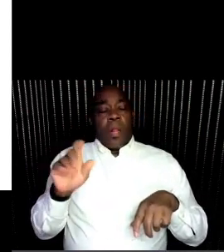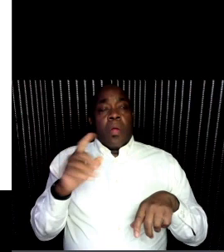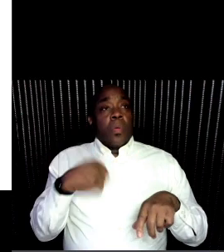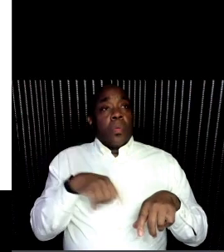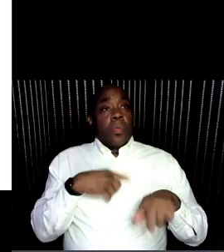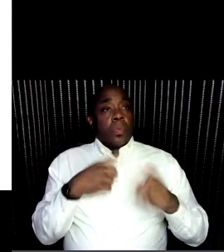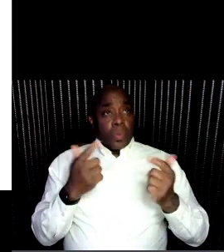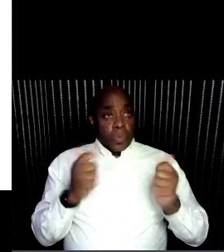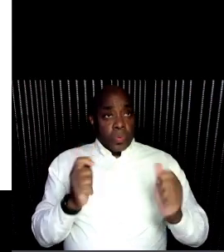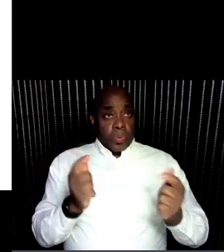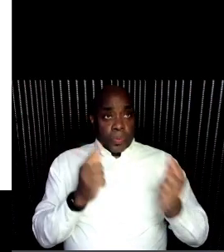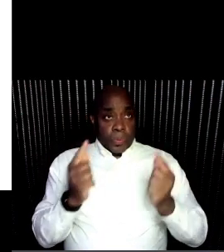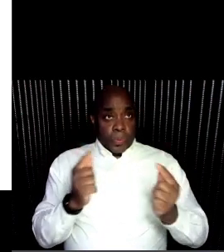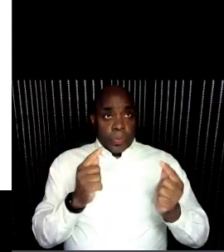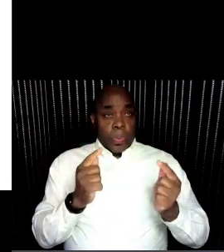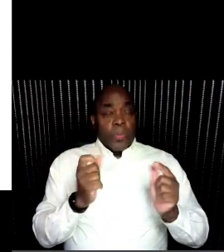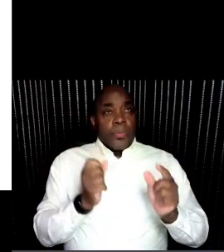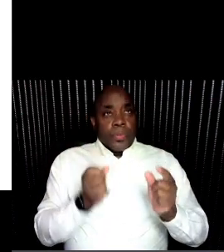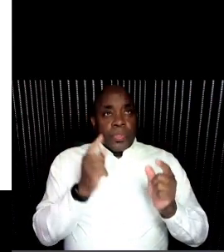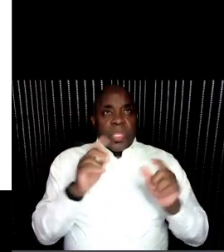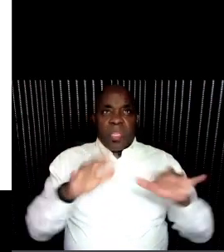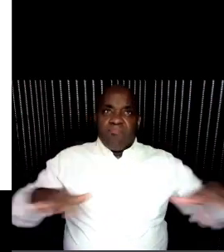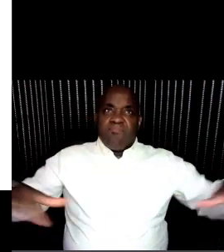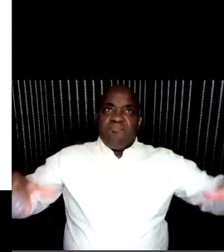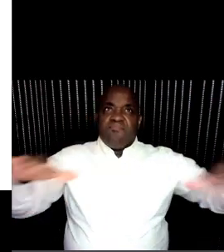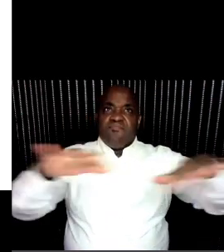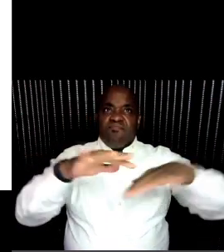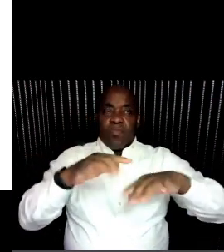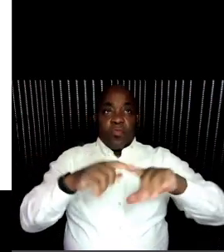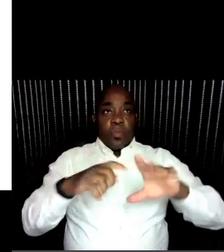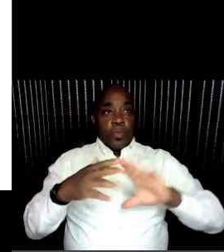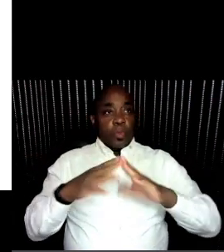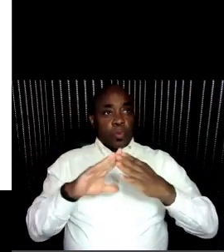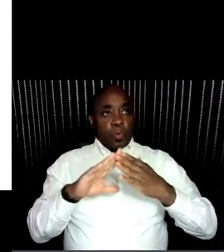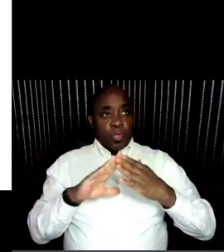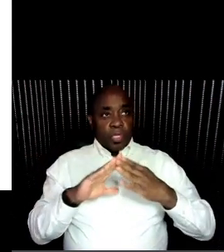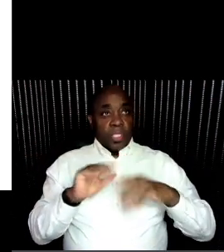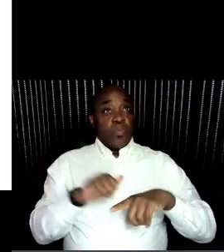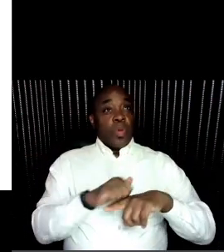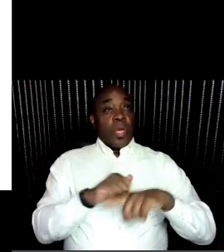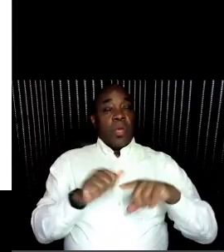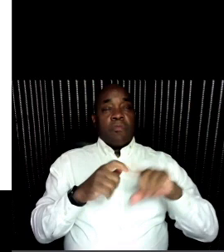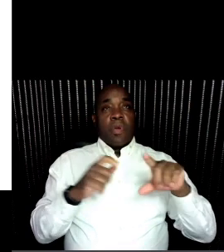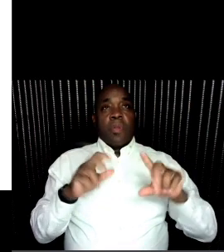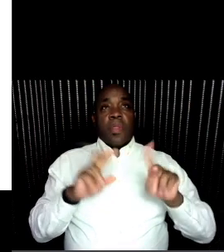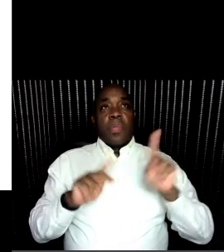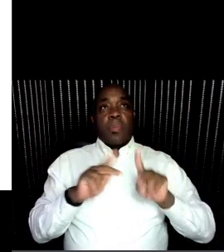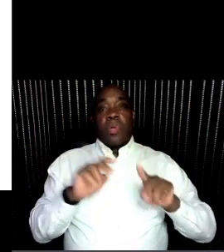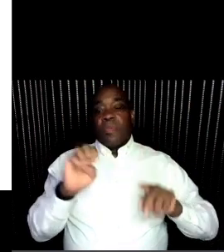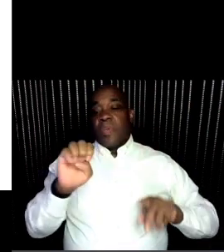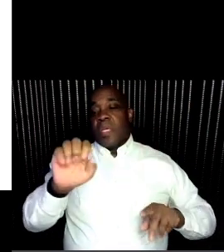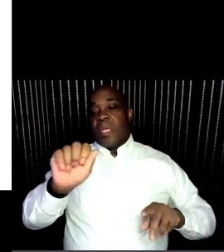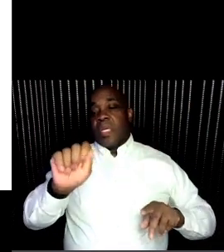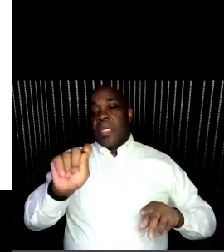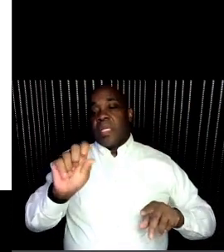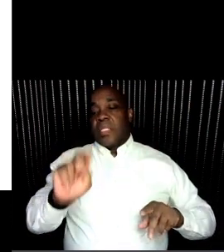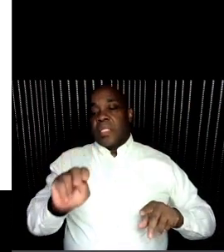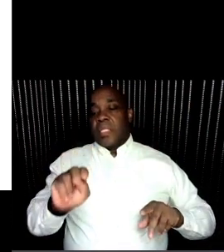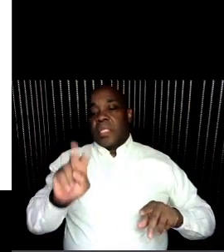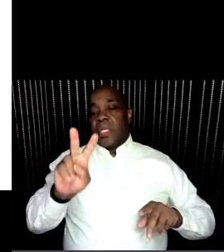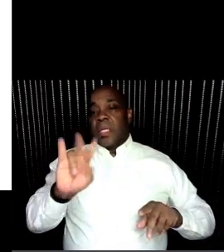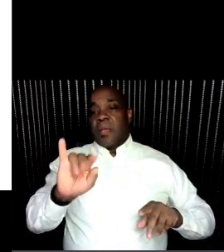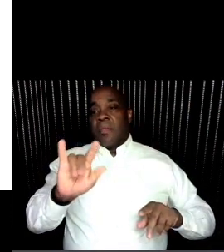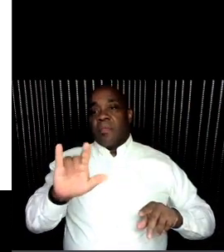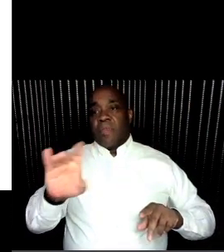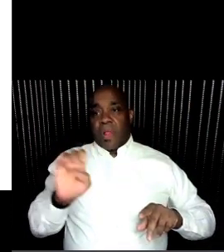that ideological landscape created by that community of practice, by the people in Eatonville, by the organization that put on the